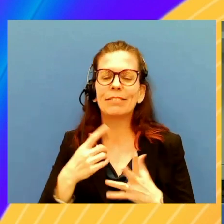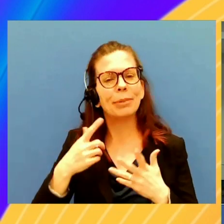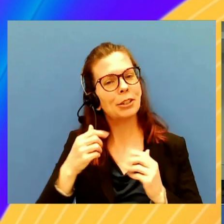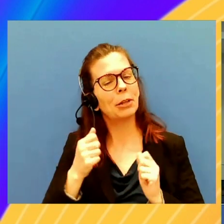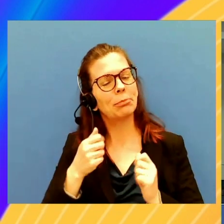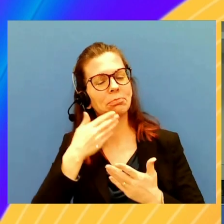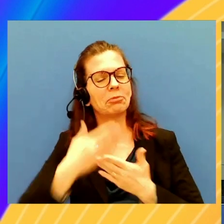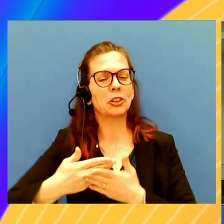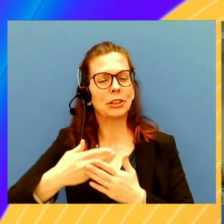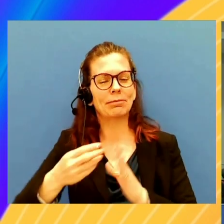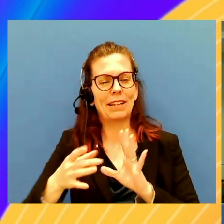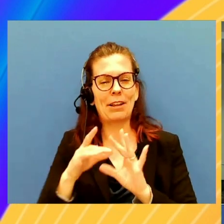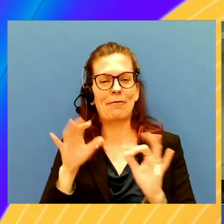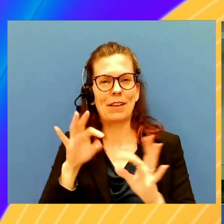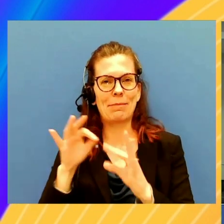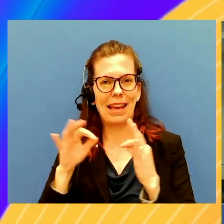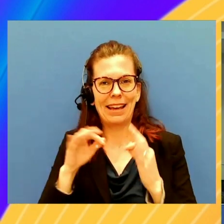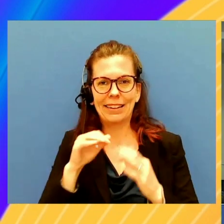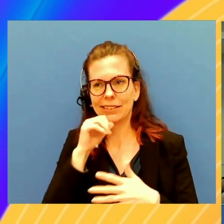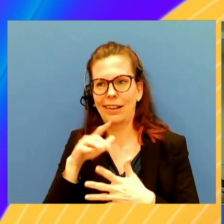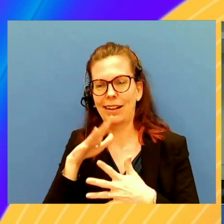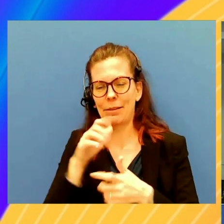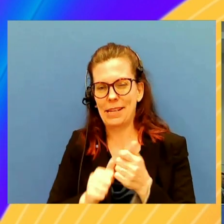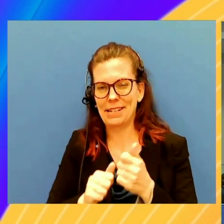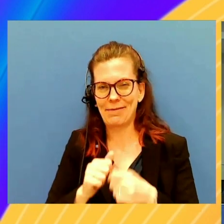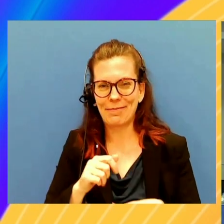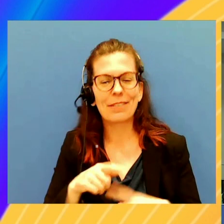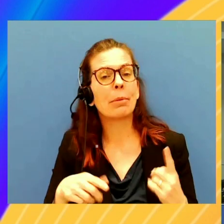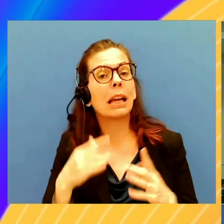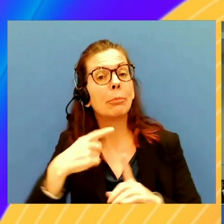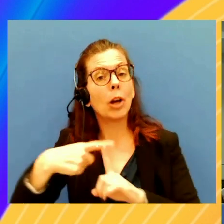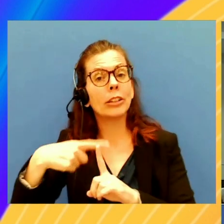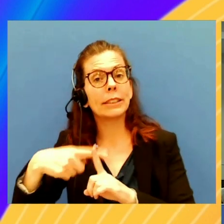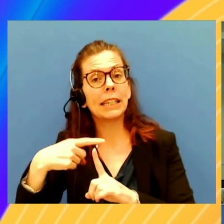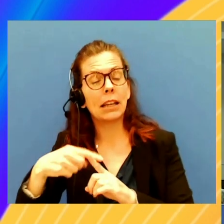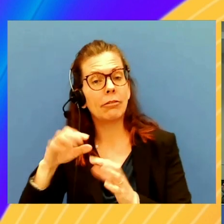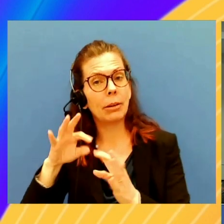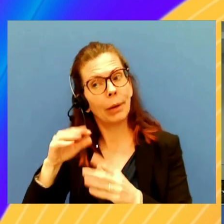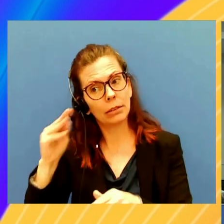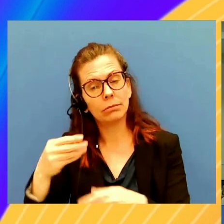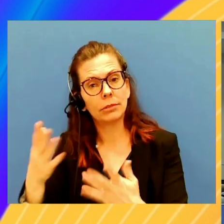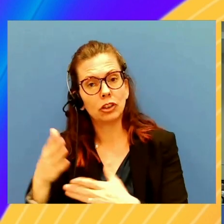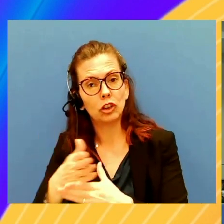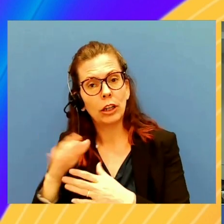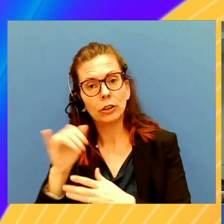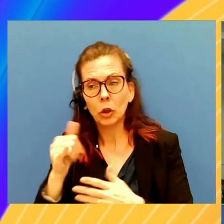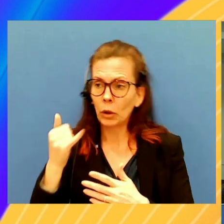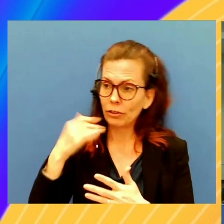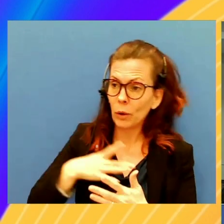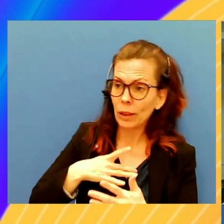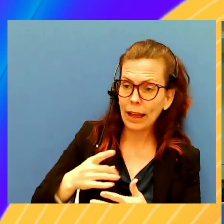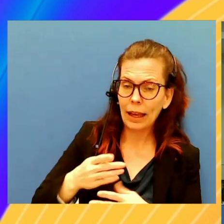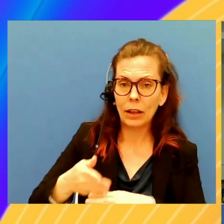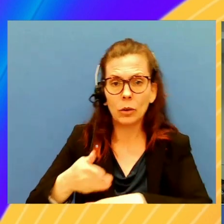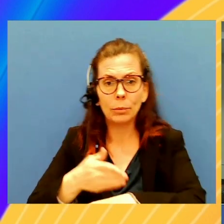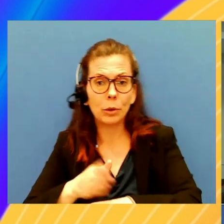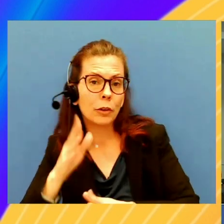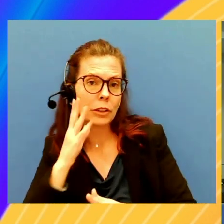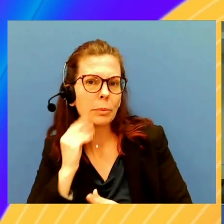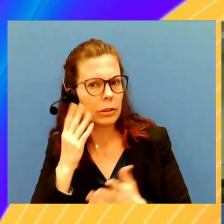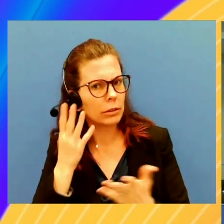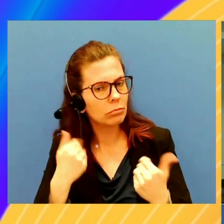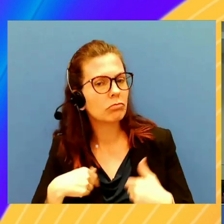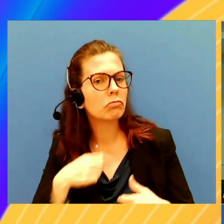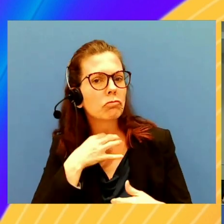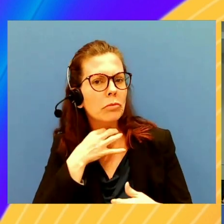feedback. Constructive. Yeah. So if you have positive feedback, let the team know as well. If you like it, if it helped improve your experience, they want to hear that too.